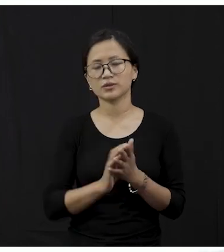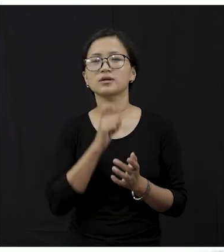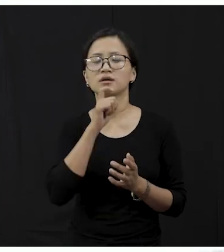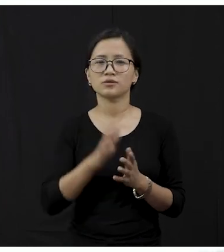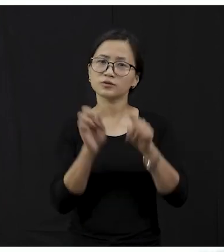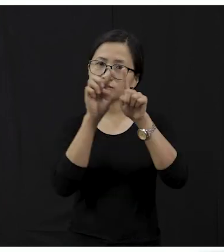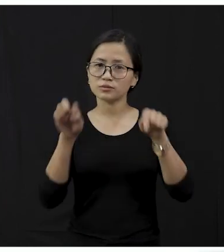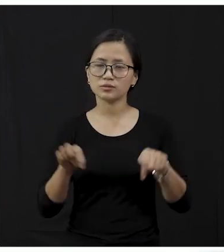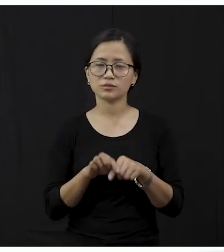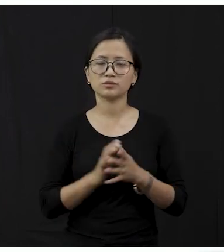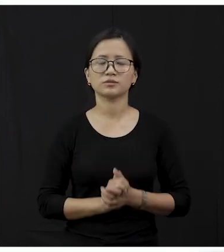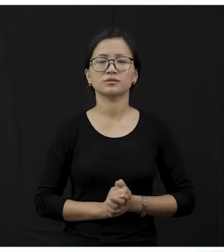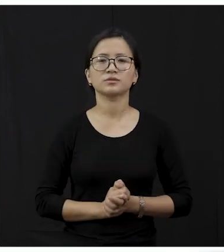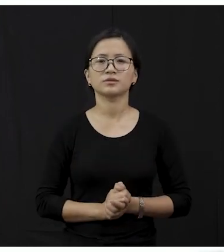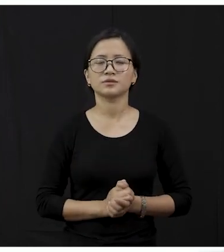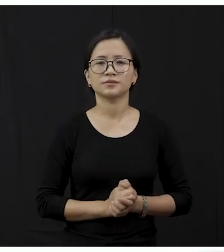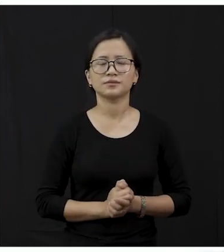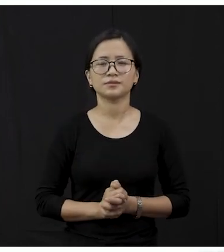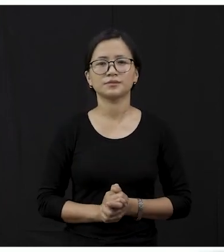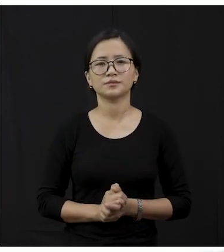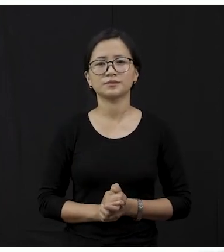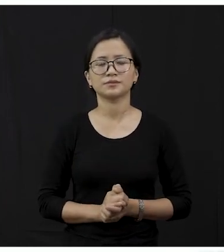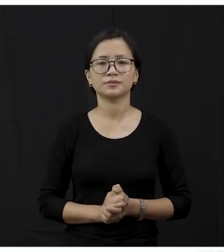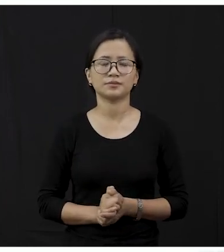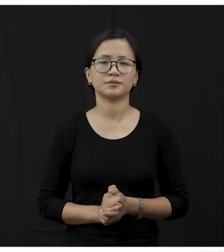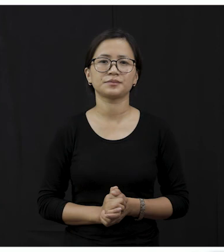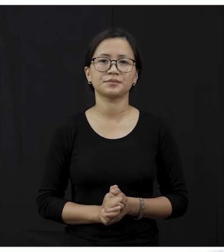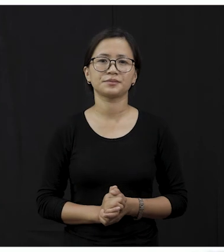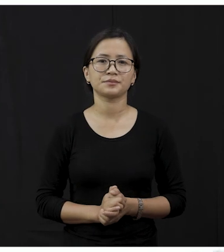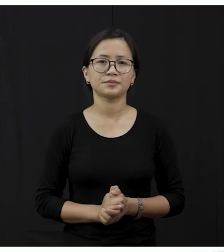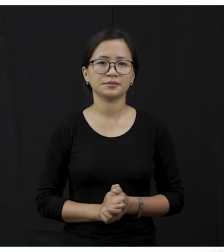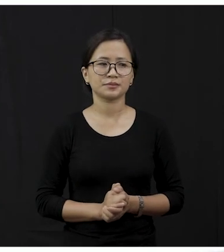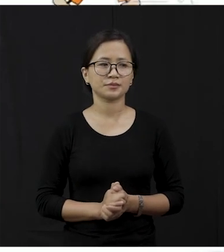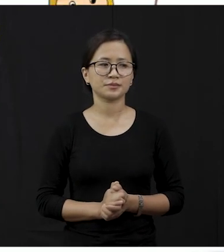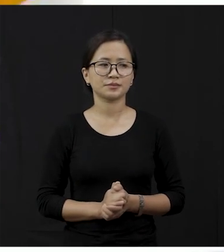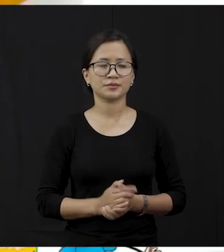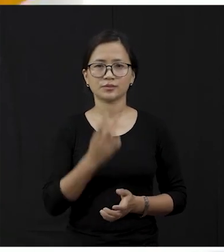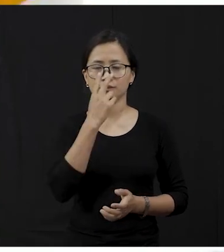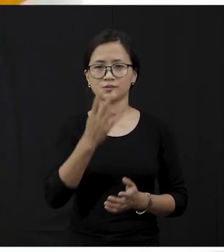I will be sort out your doubts there. Okay, then